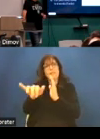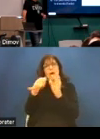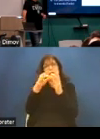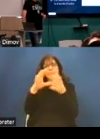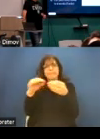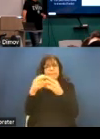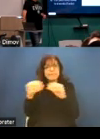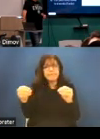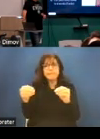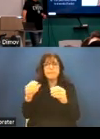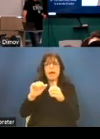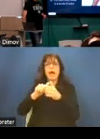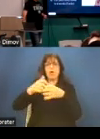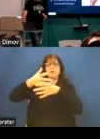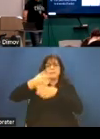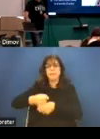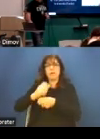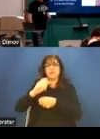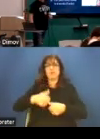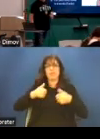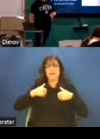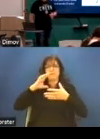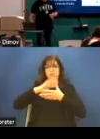how it captures your life story.